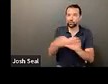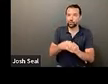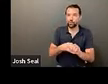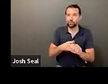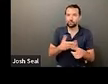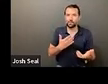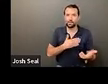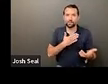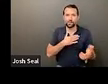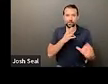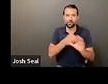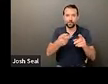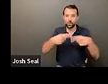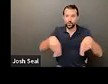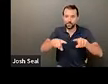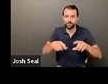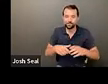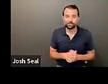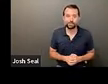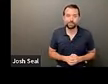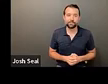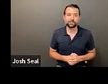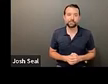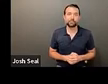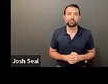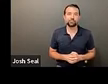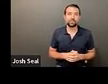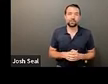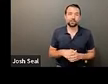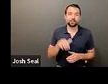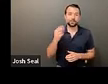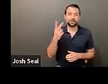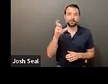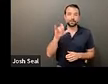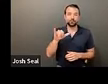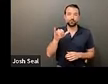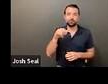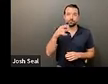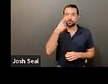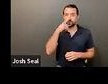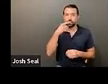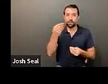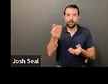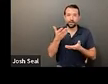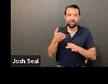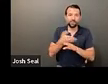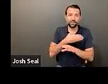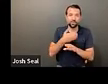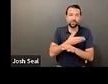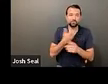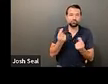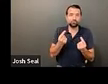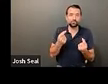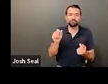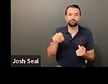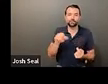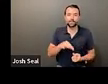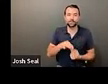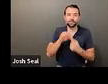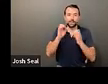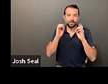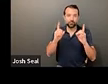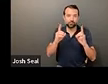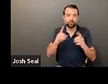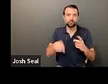guys. And Ashley, can you share with everybody what you were doing before you joined us? Yes, I was a special ed teacher in ed tech,